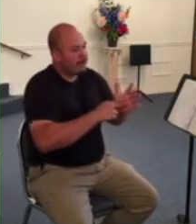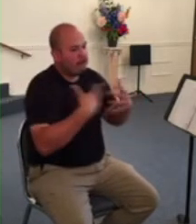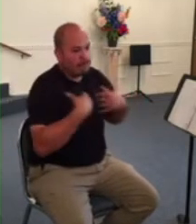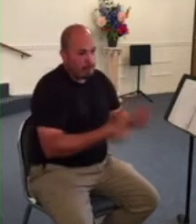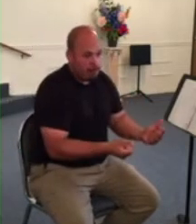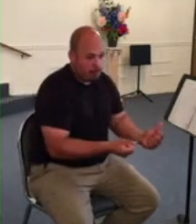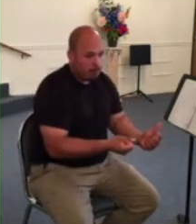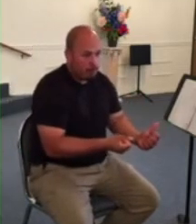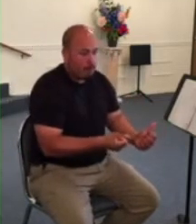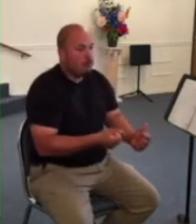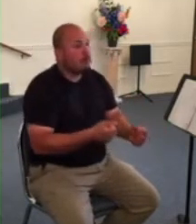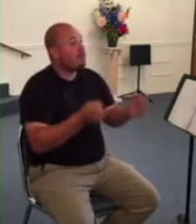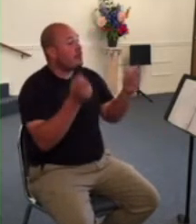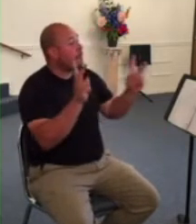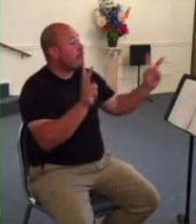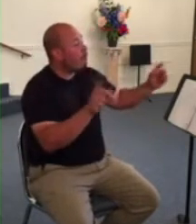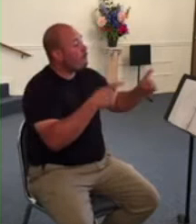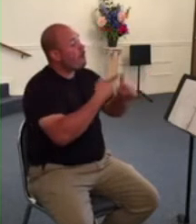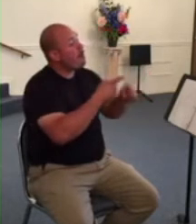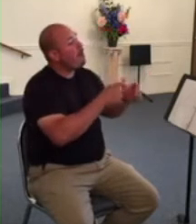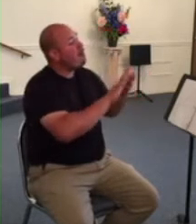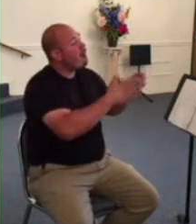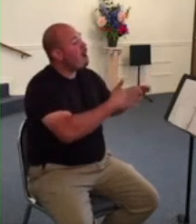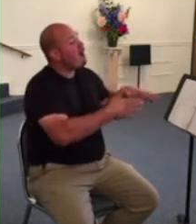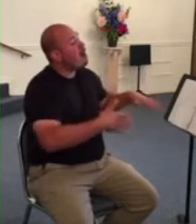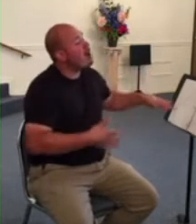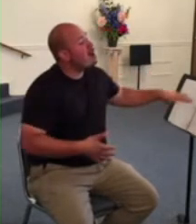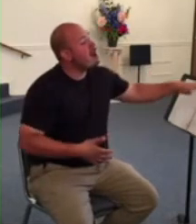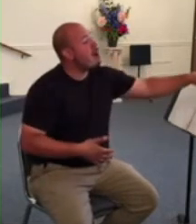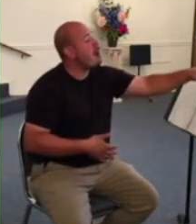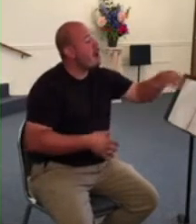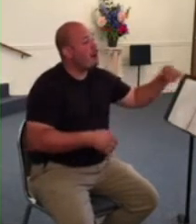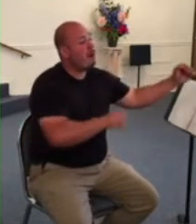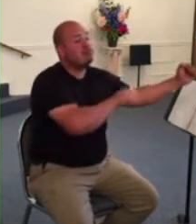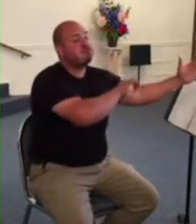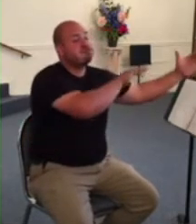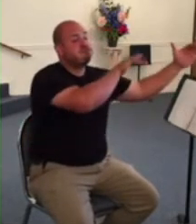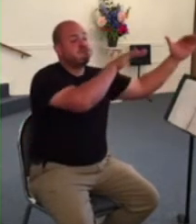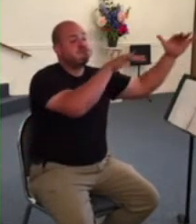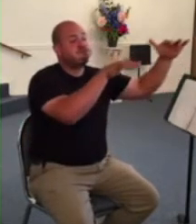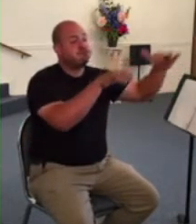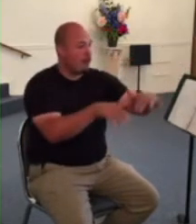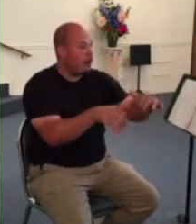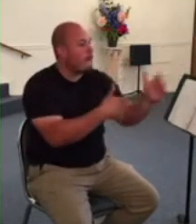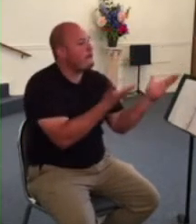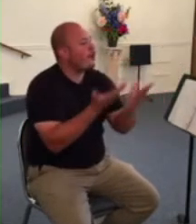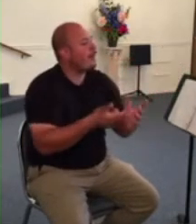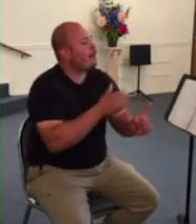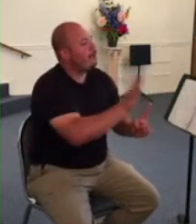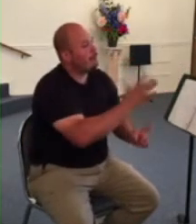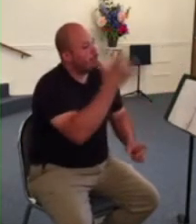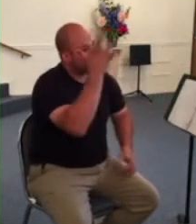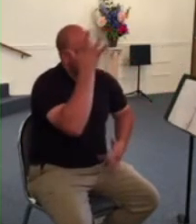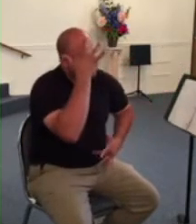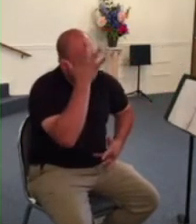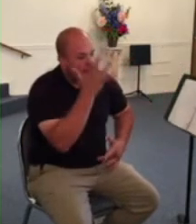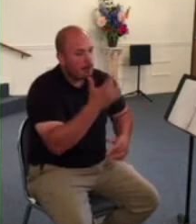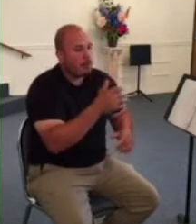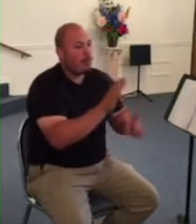around jerusalem bringing their sick and those tormented by impure spirits and all of them were healed